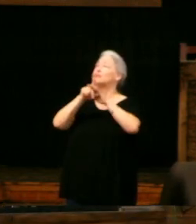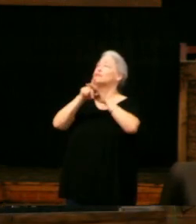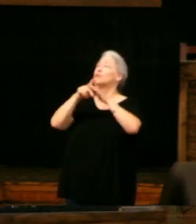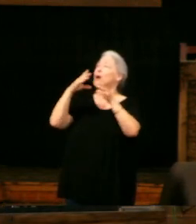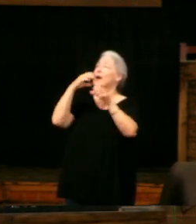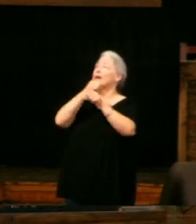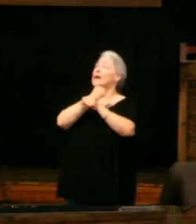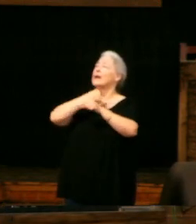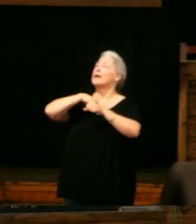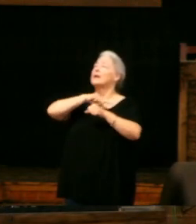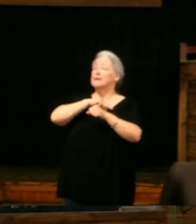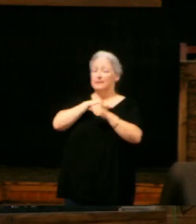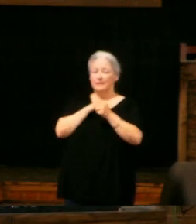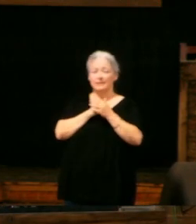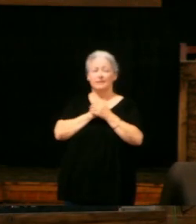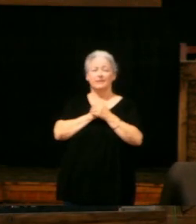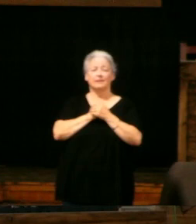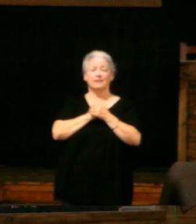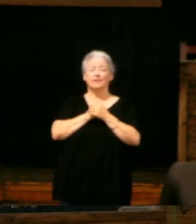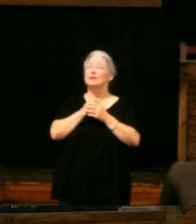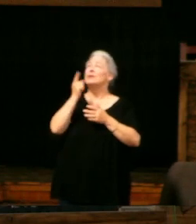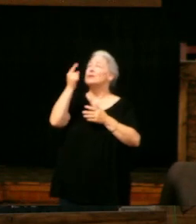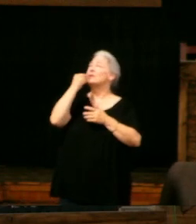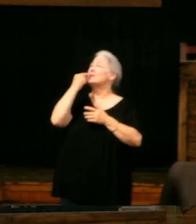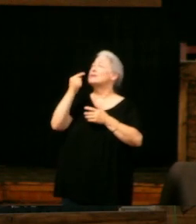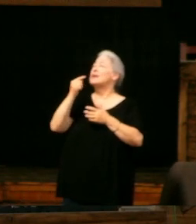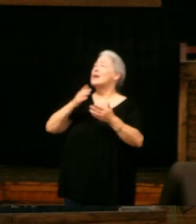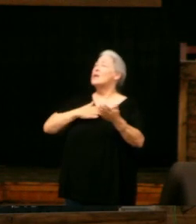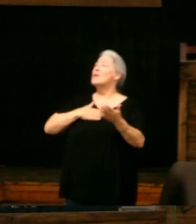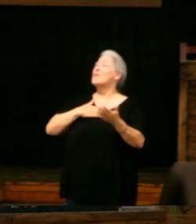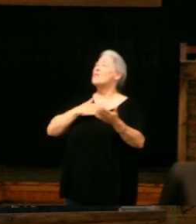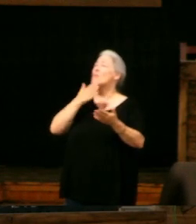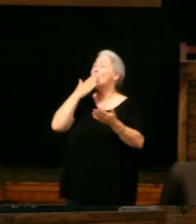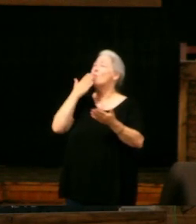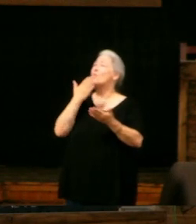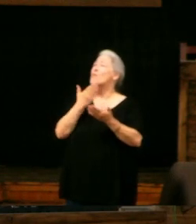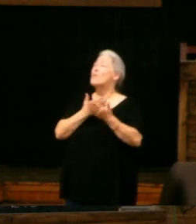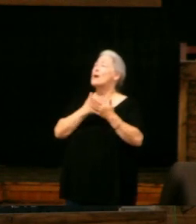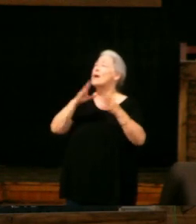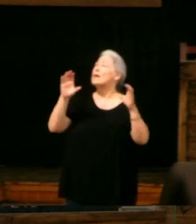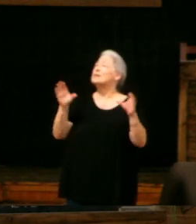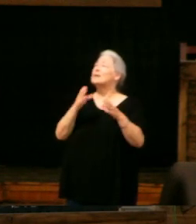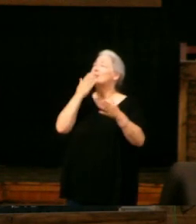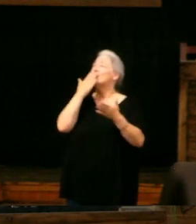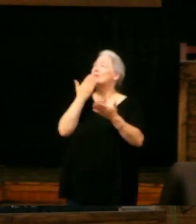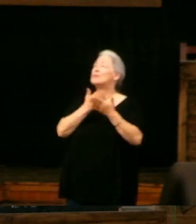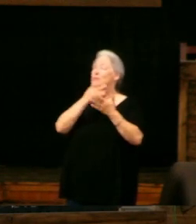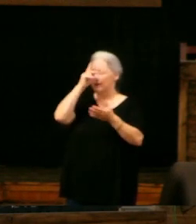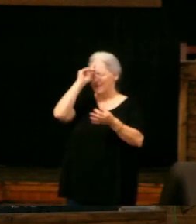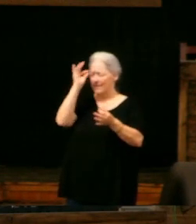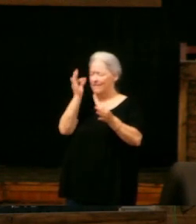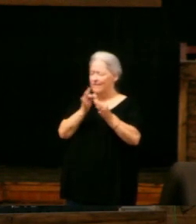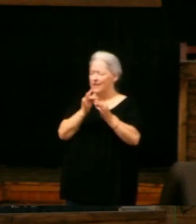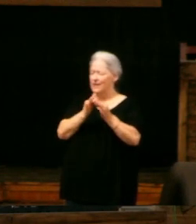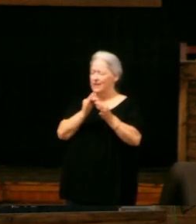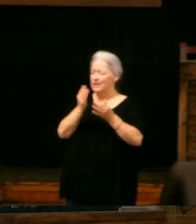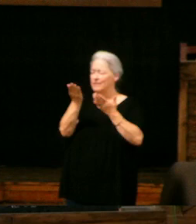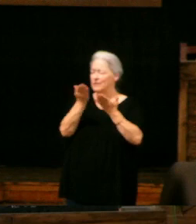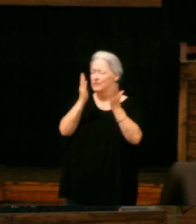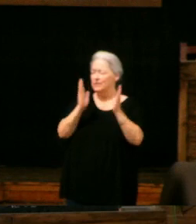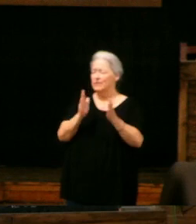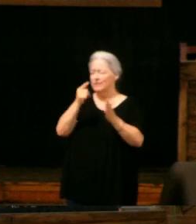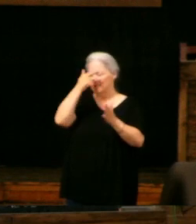you say, well done, good and faithful servant. for you to love my people the way I loved